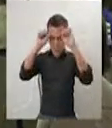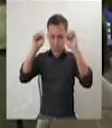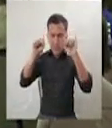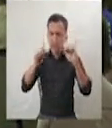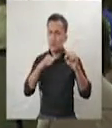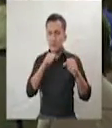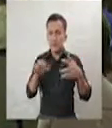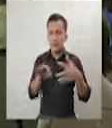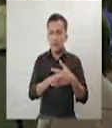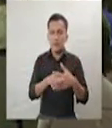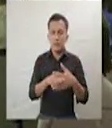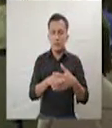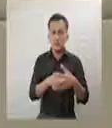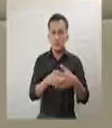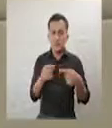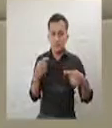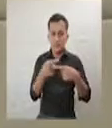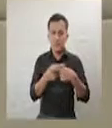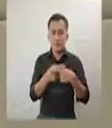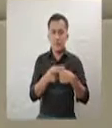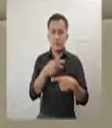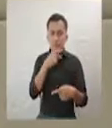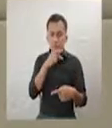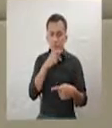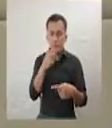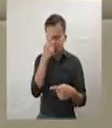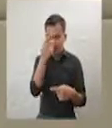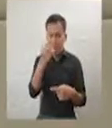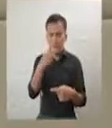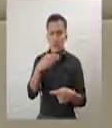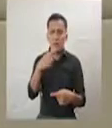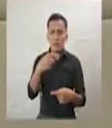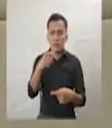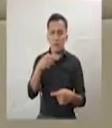not file against the PDAF alone. It's against a pork barrel system,